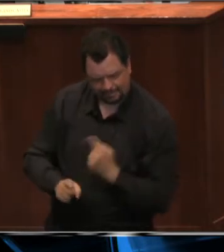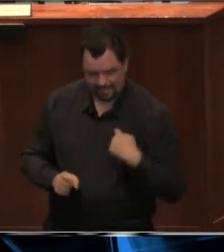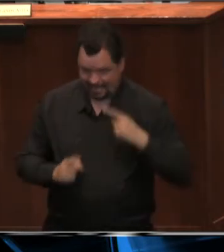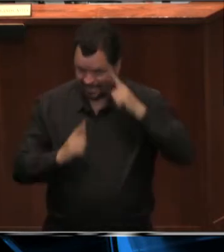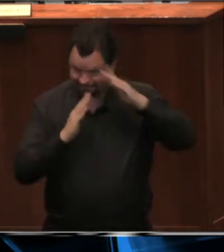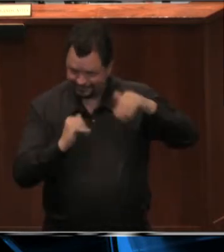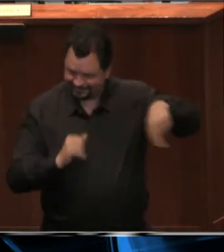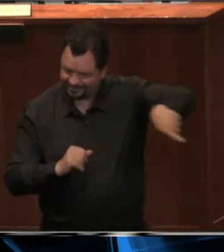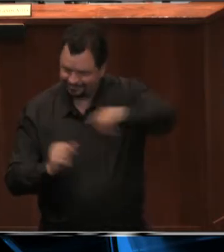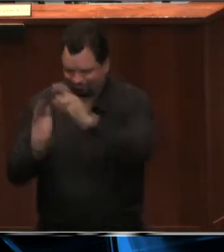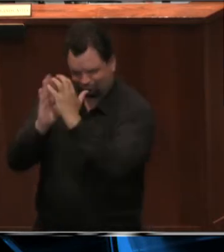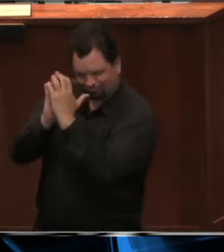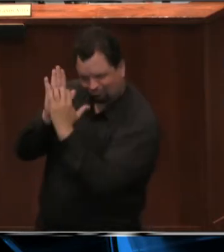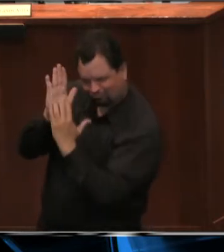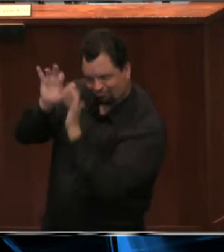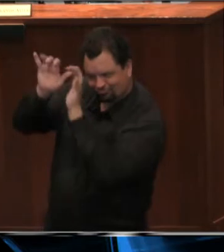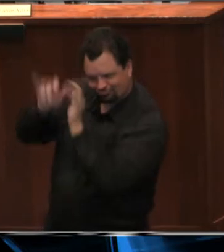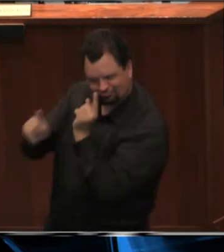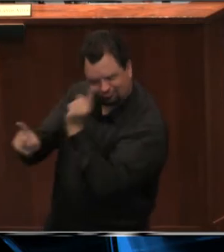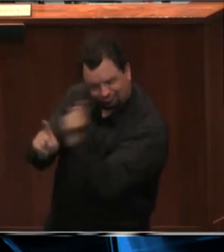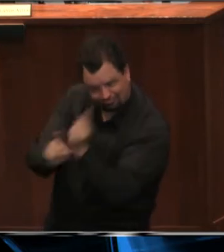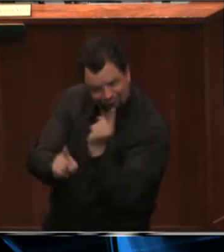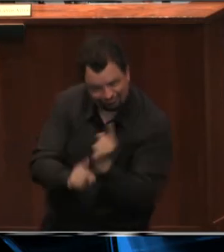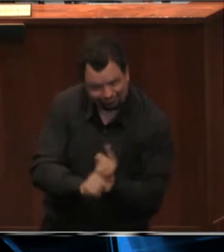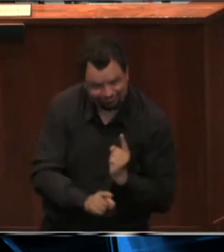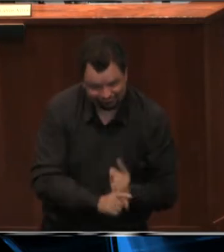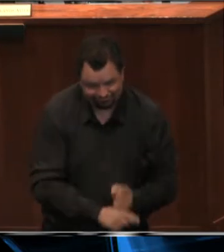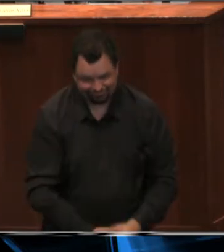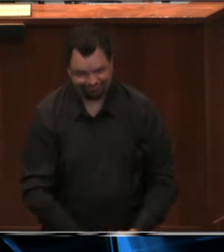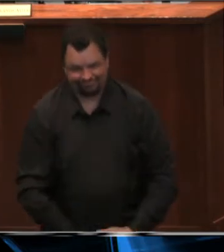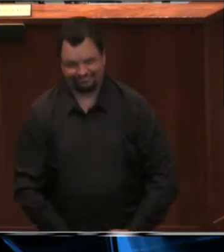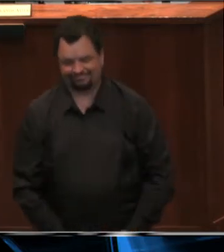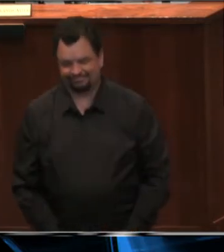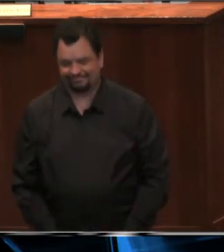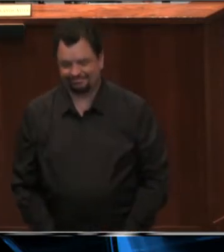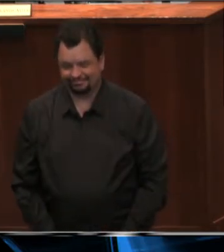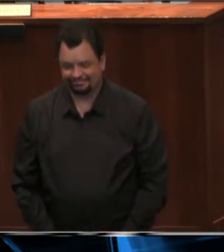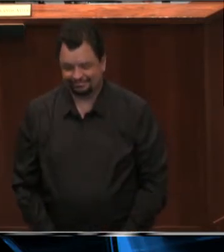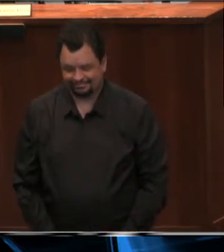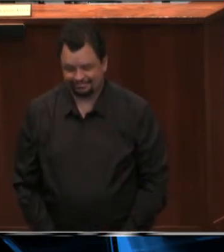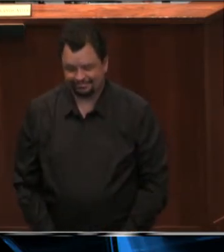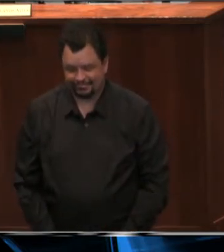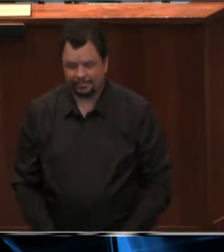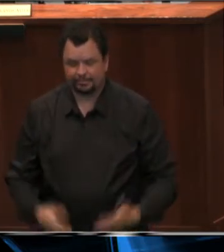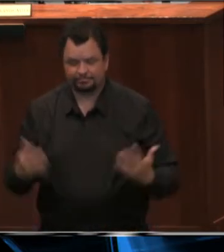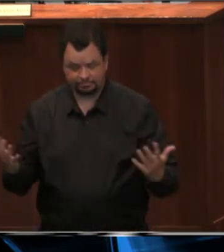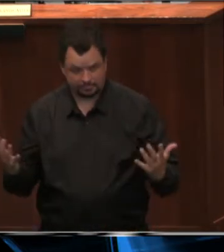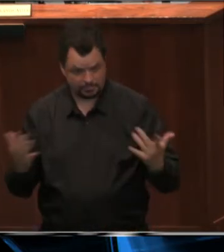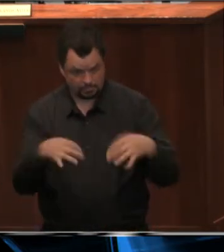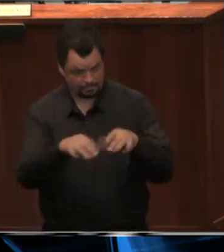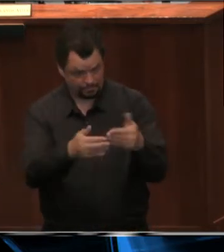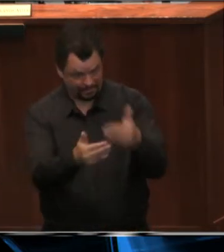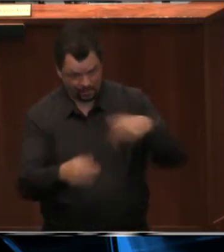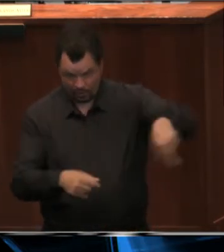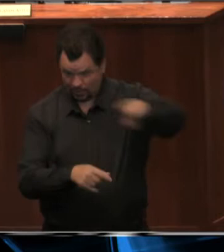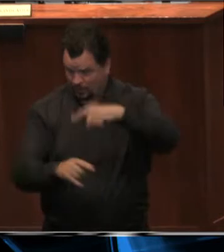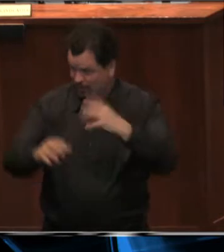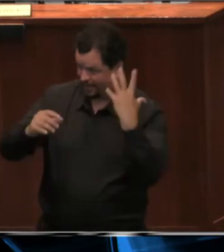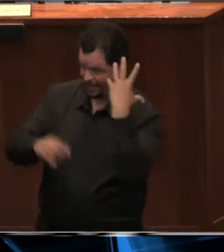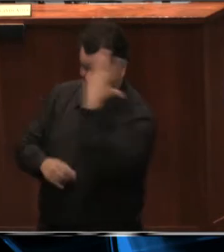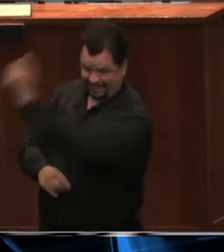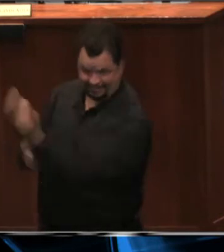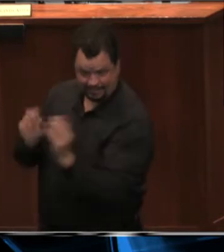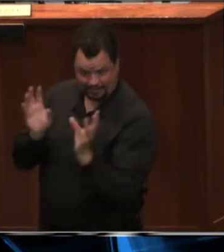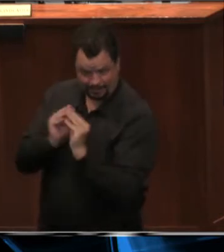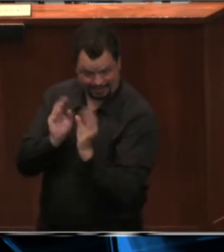that. And then before adjourning, we have an executive session that members of the Board of Health will talk